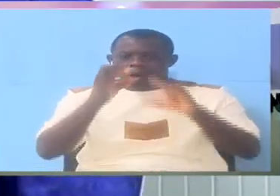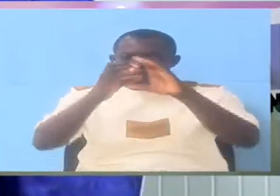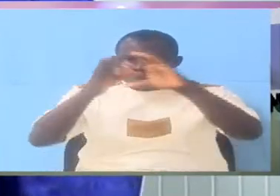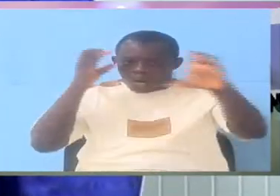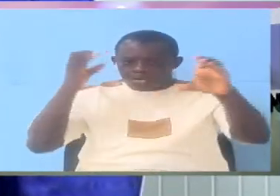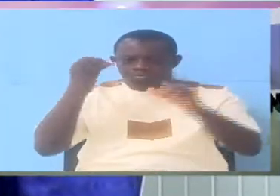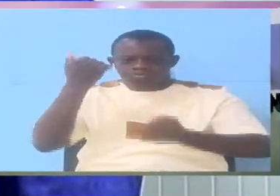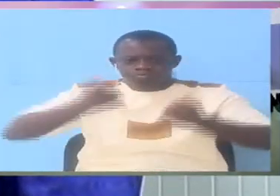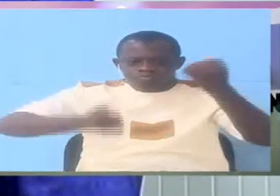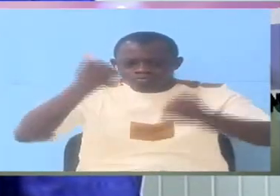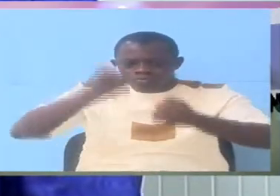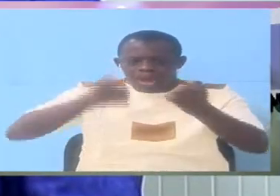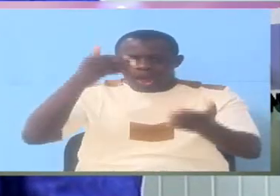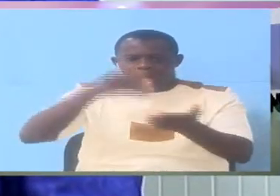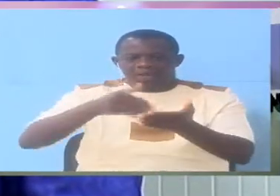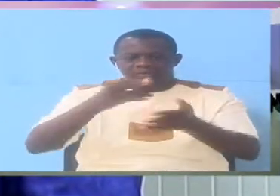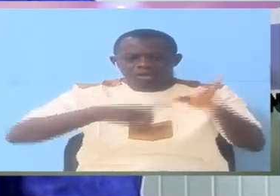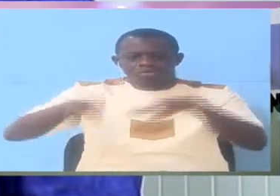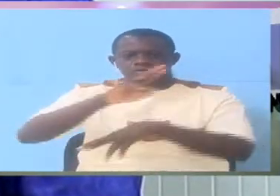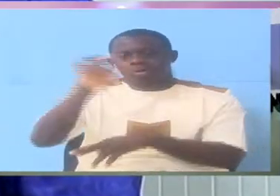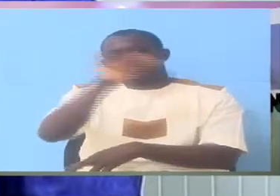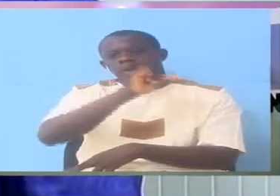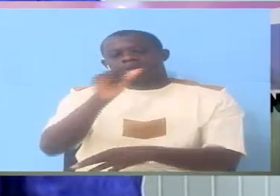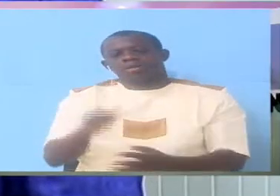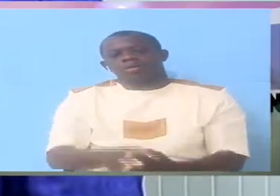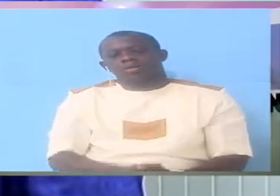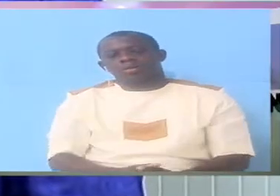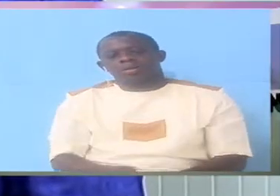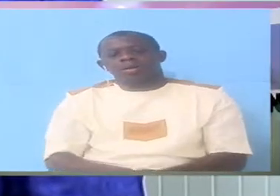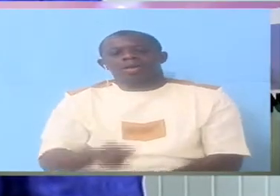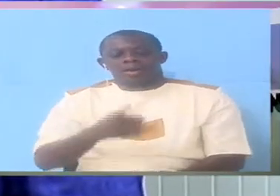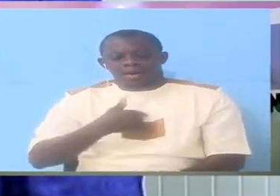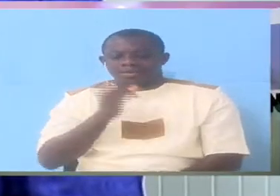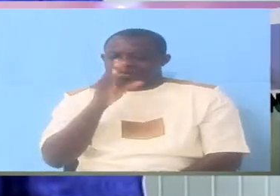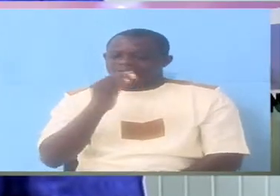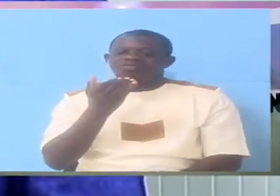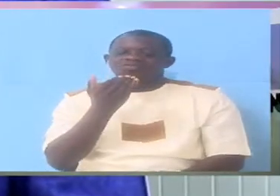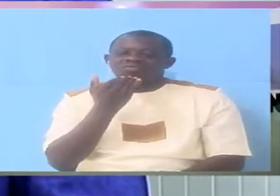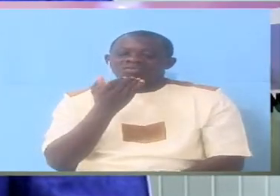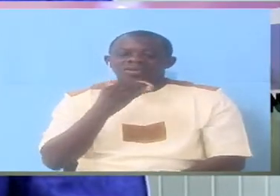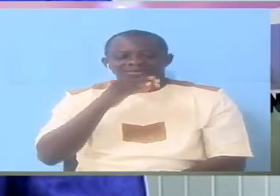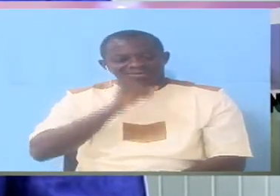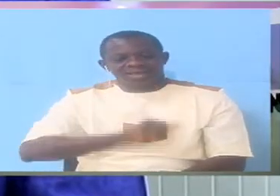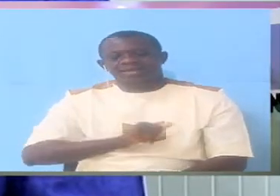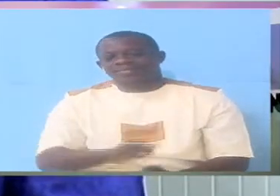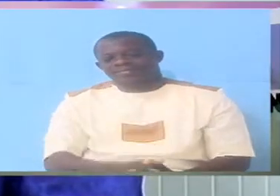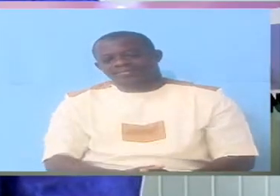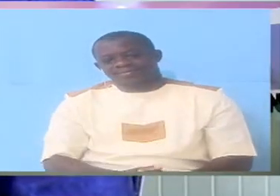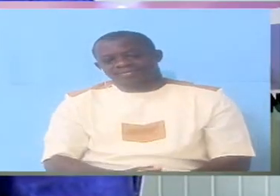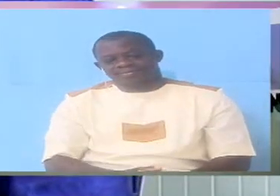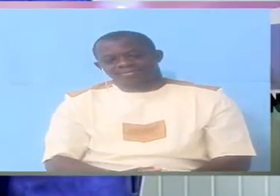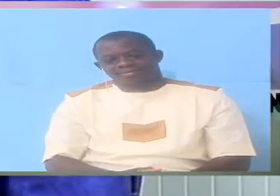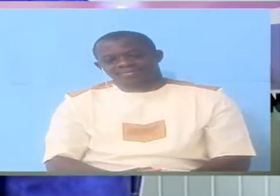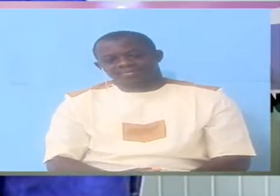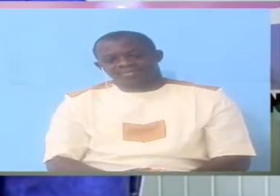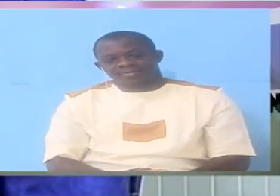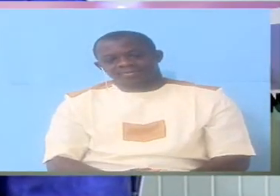bring the bus up to this place and they'll take it back. Guy, sorry, sir. I said to him, sorry, sir. I